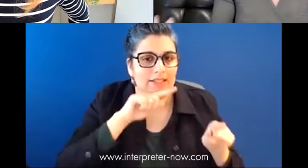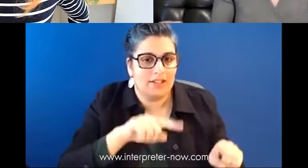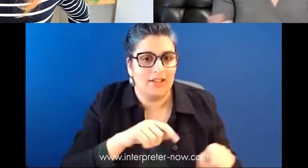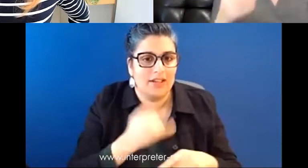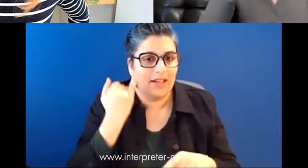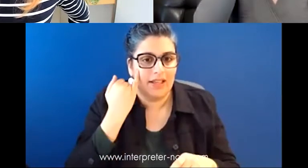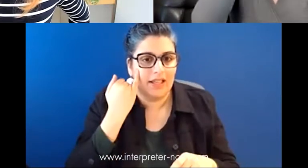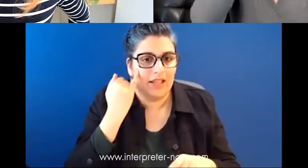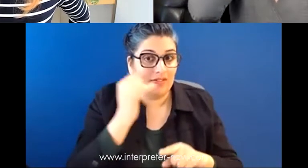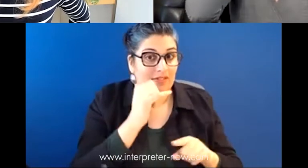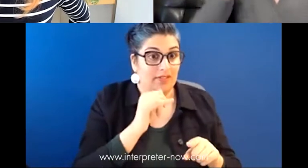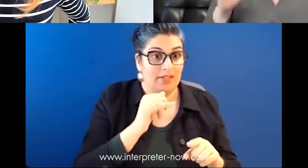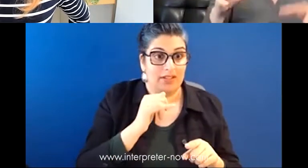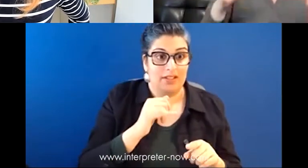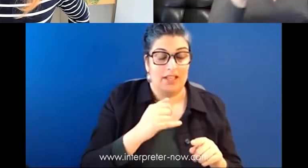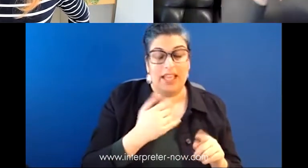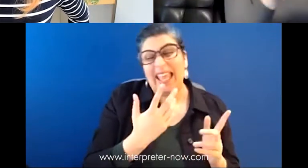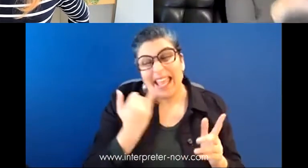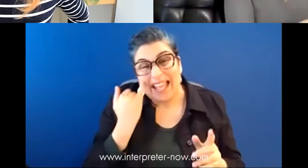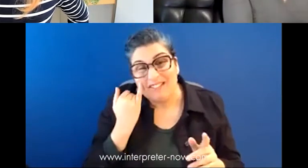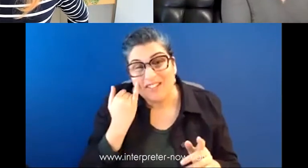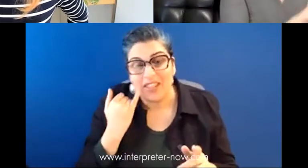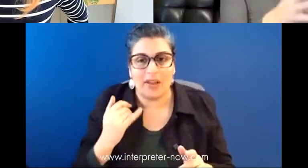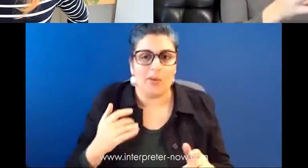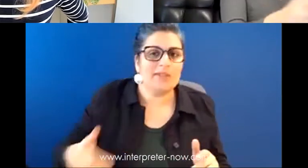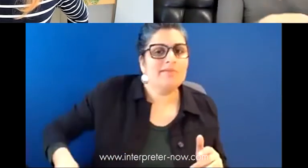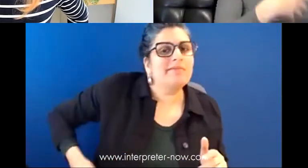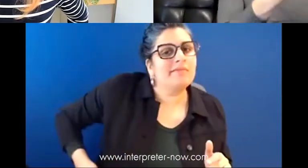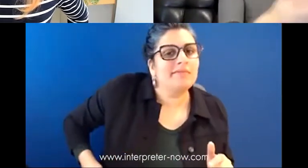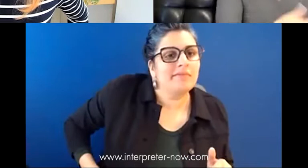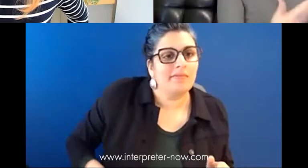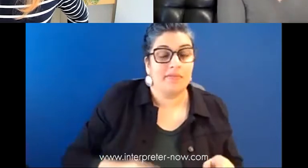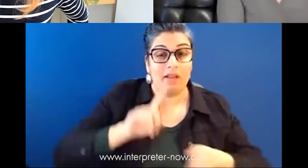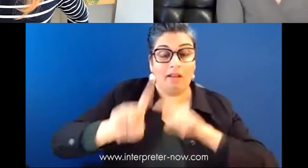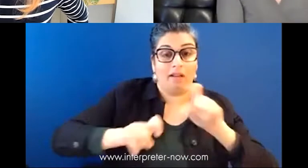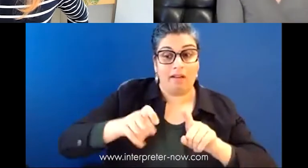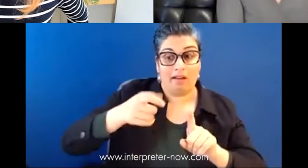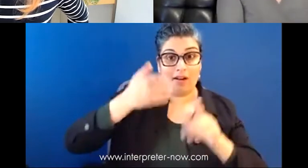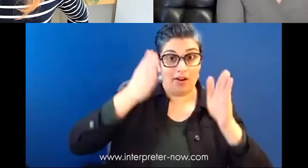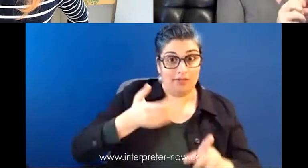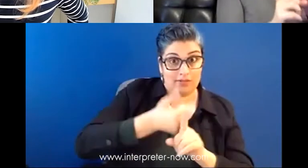the asker was Black. So that kind of cultural, that